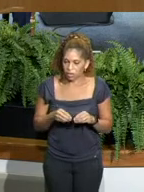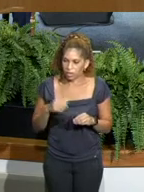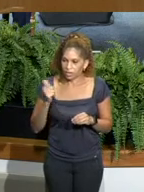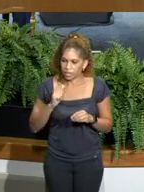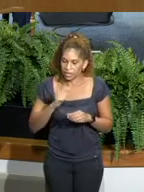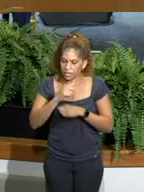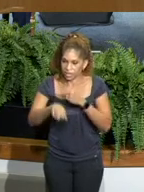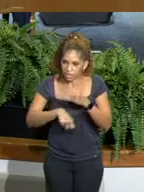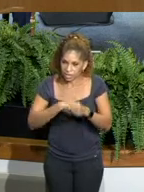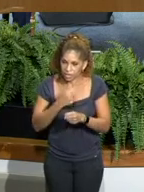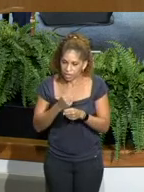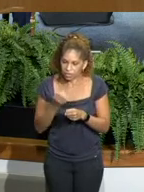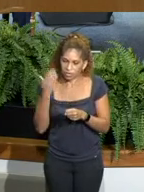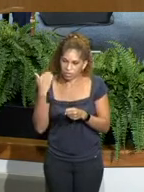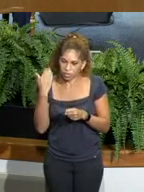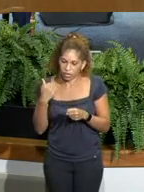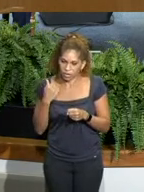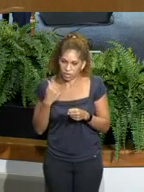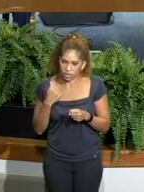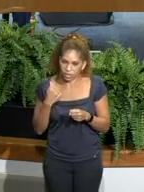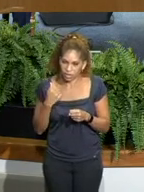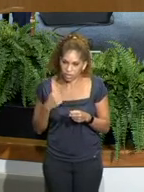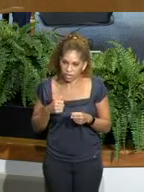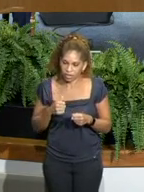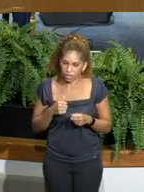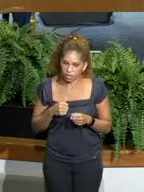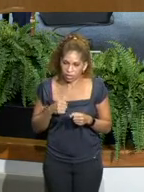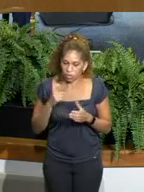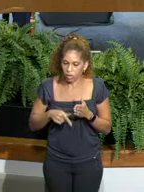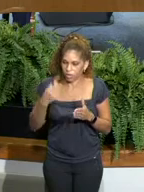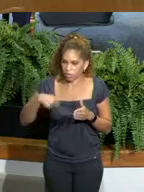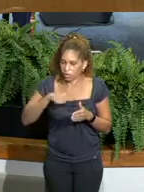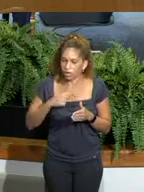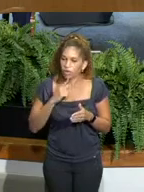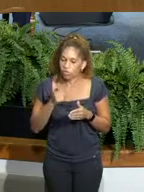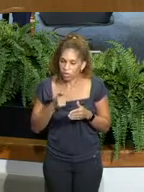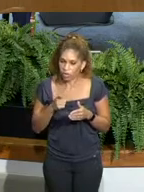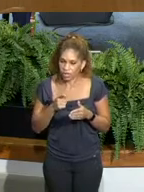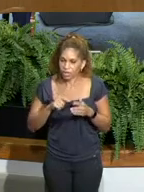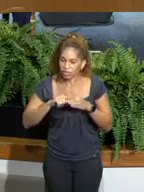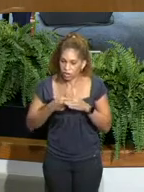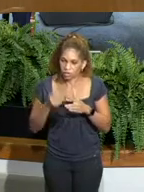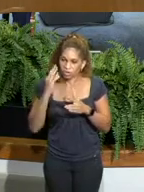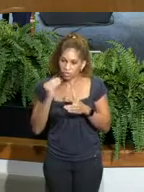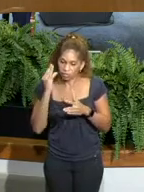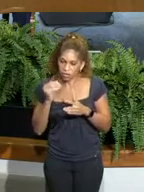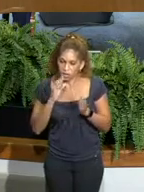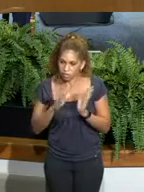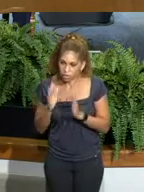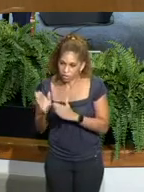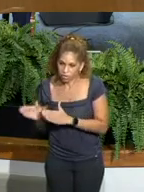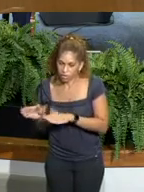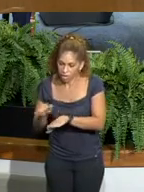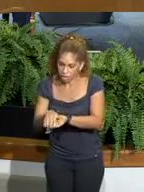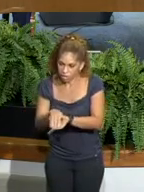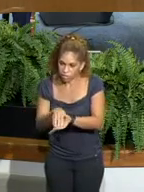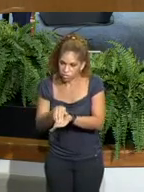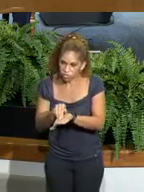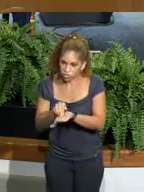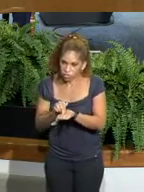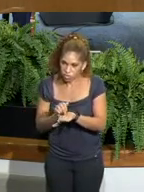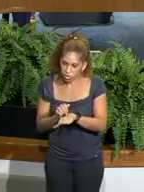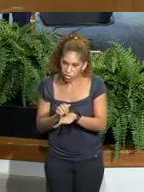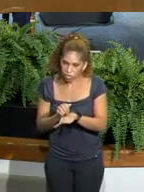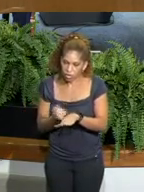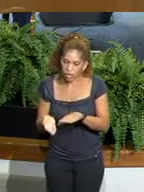a political economist from the University of Maryland said, what we are really beginning to experience is a process of slow decay, punctuated